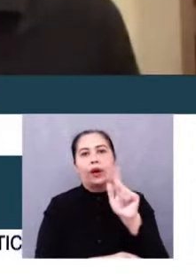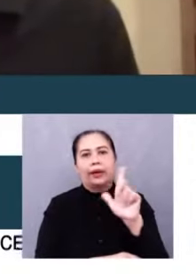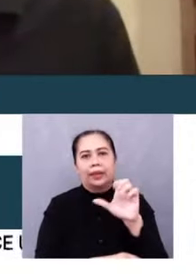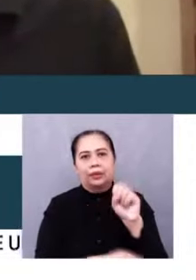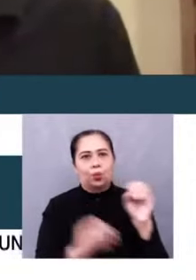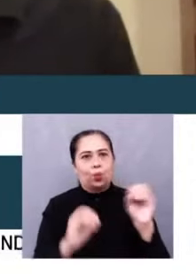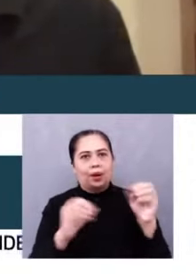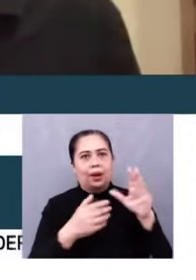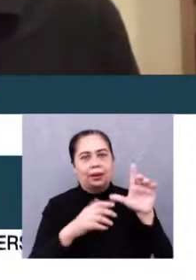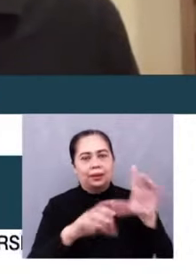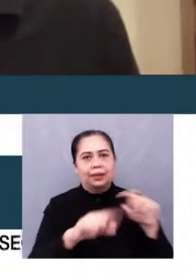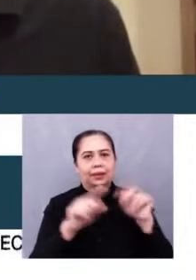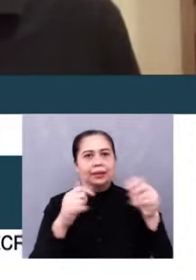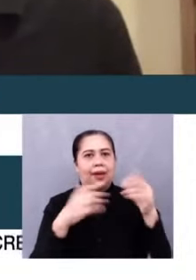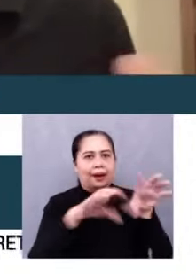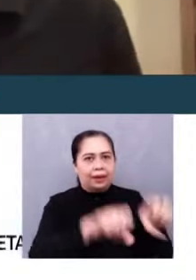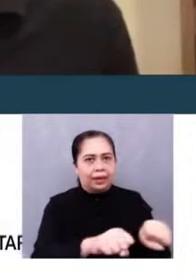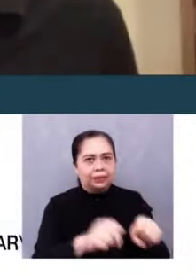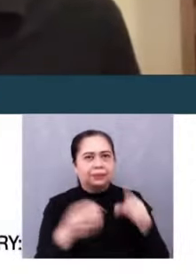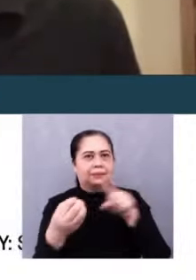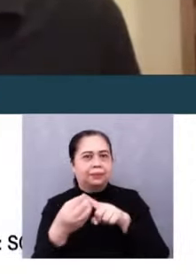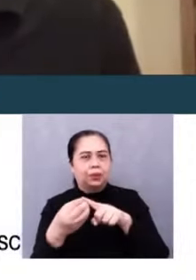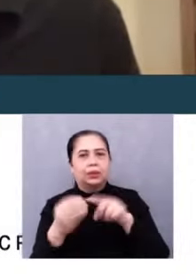revised rules on criminal procedure.